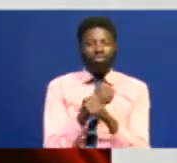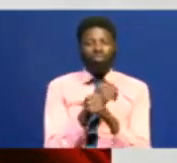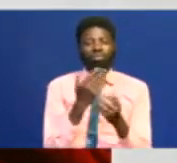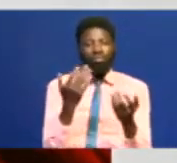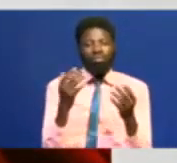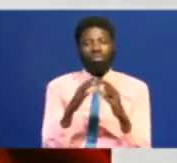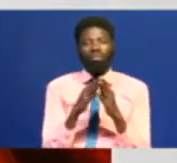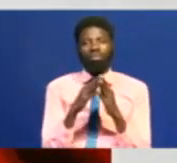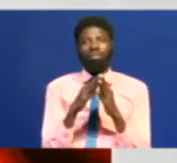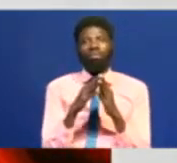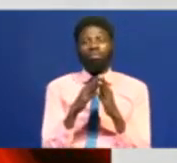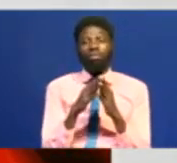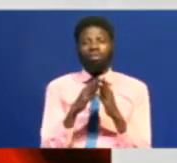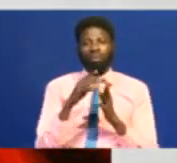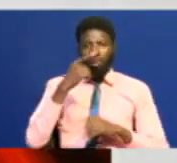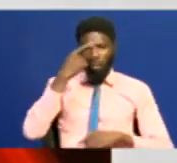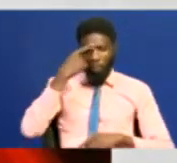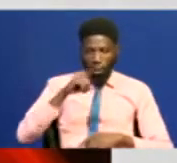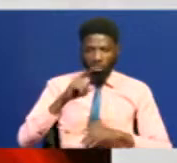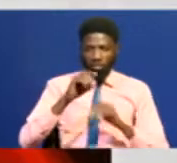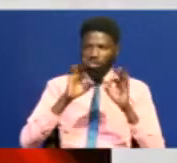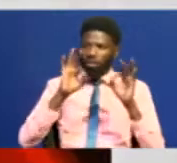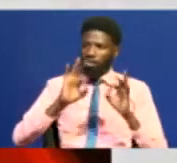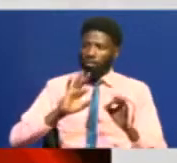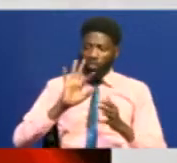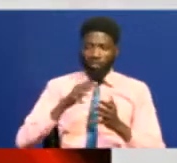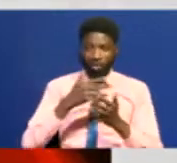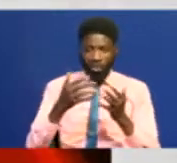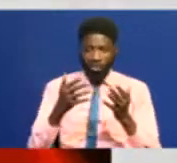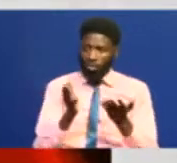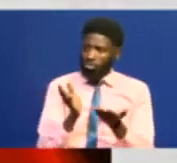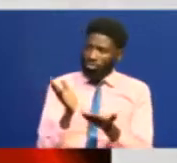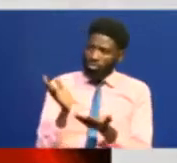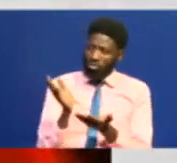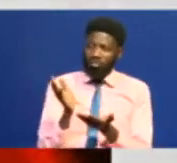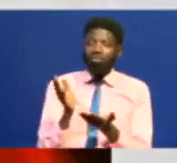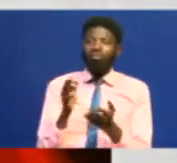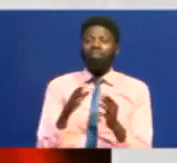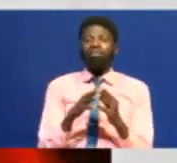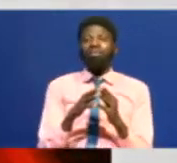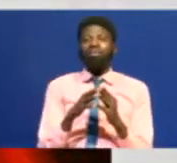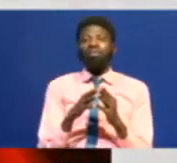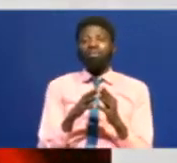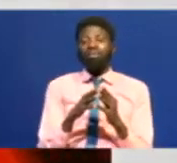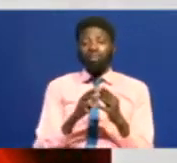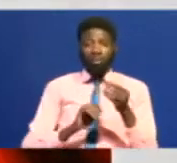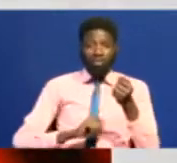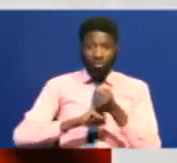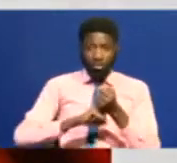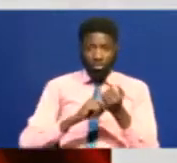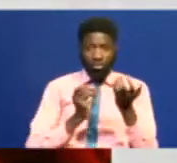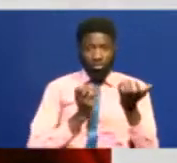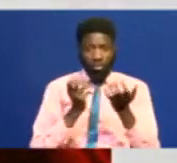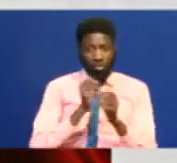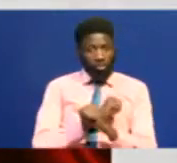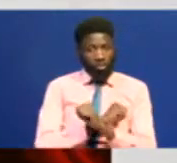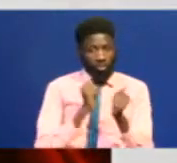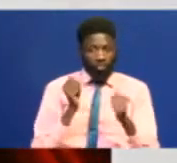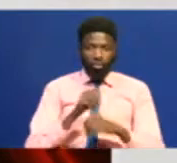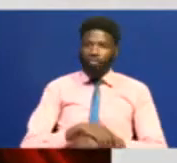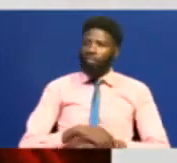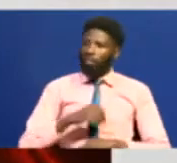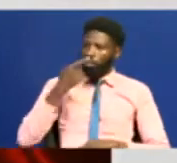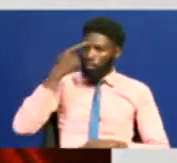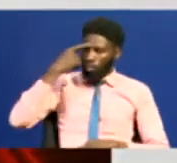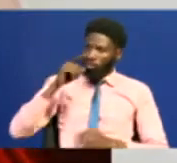day. Are the policies and frameworks that are in place right now favoring the entrepreneurial sector? Okay, the policies are